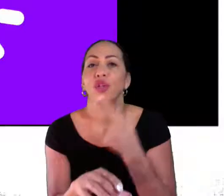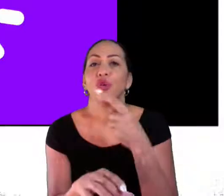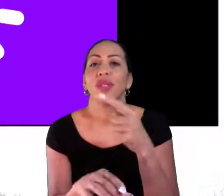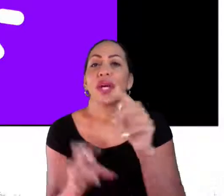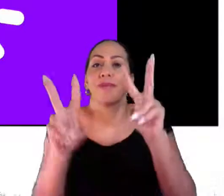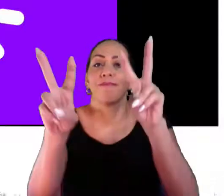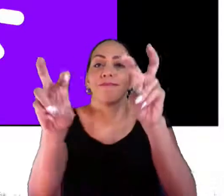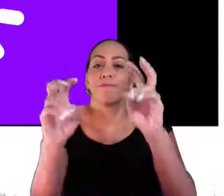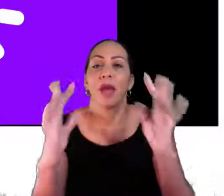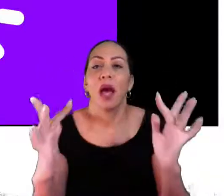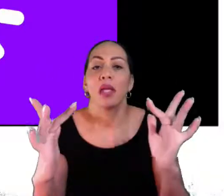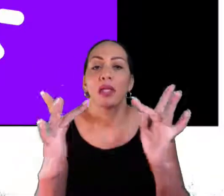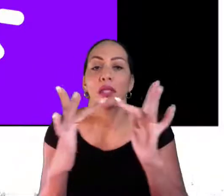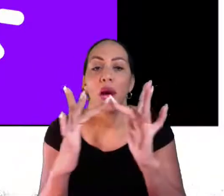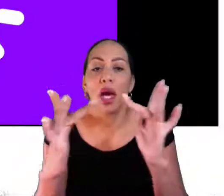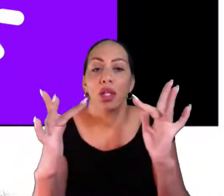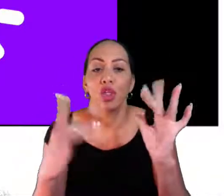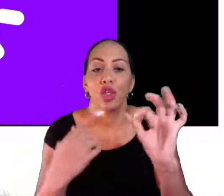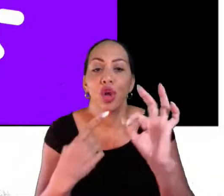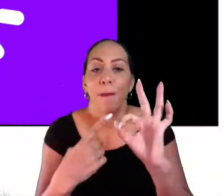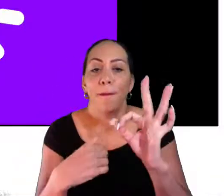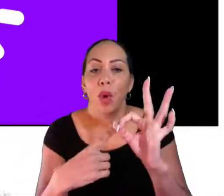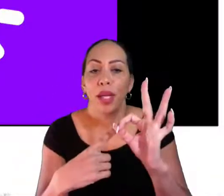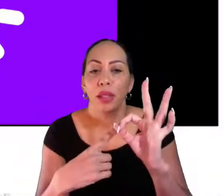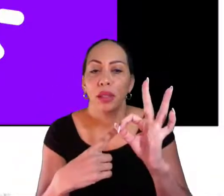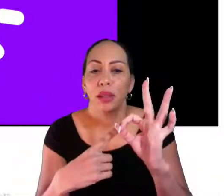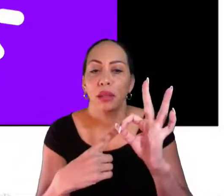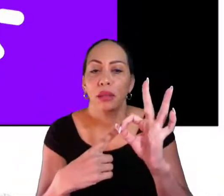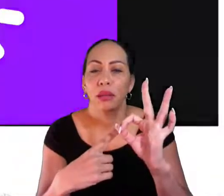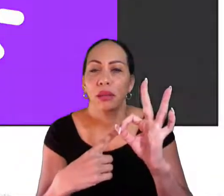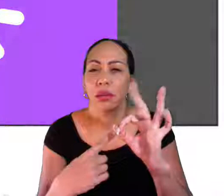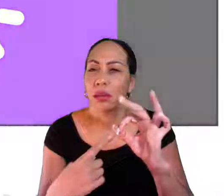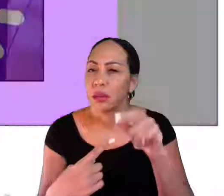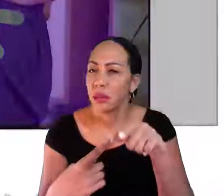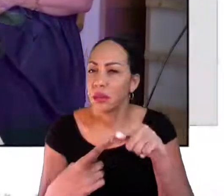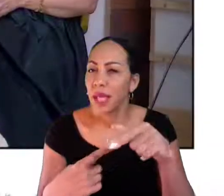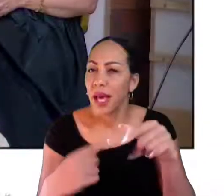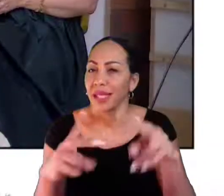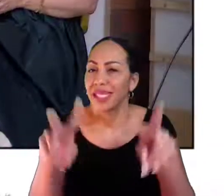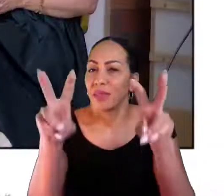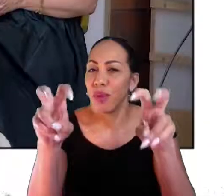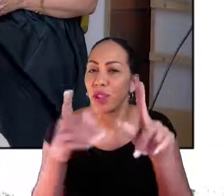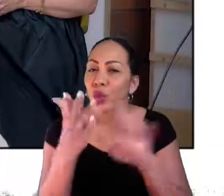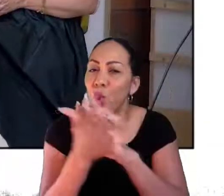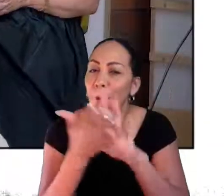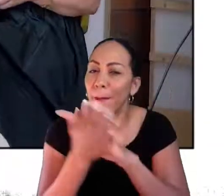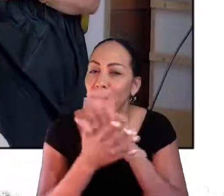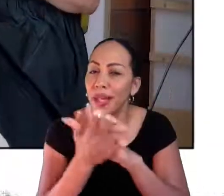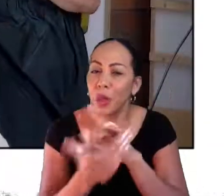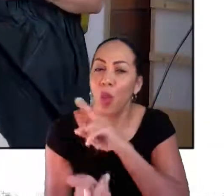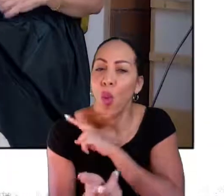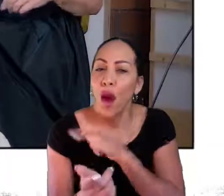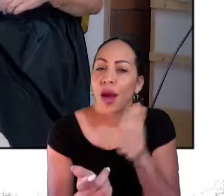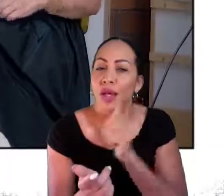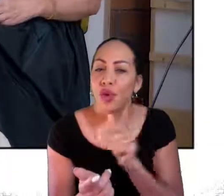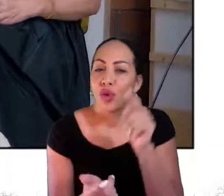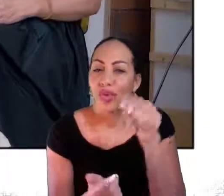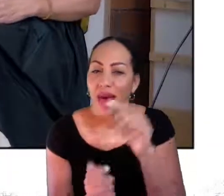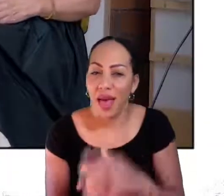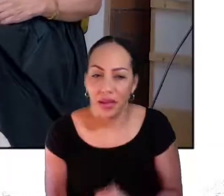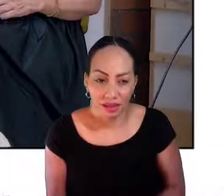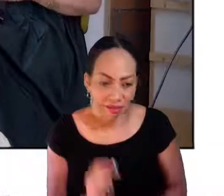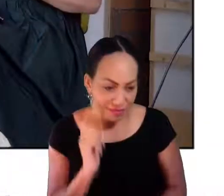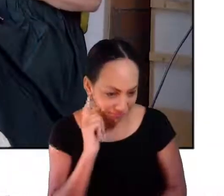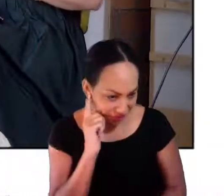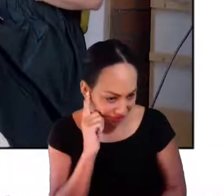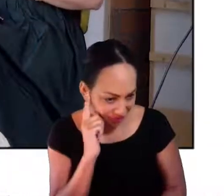tell me why that was so important and why you used it? Yeah, absolutely. So, so much of the